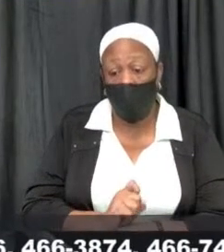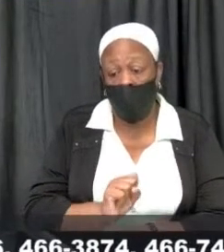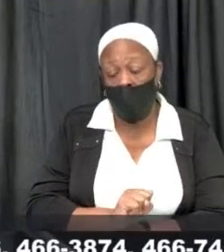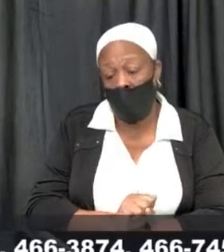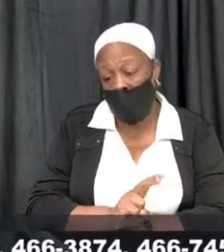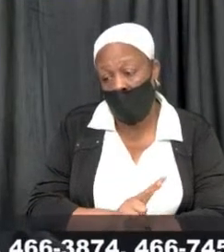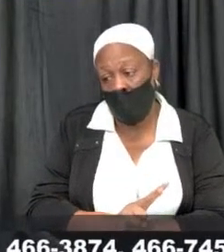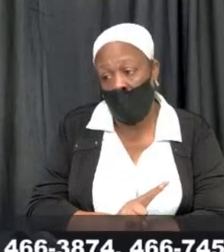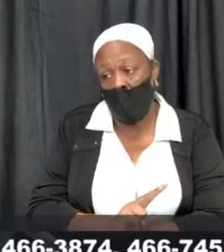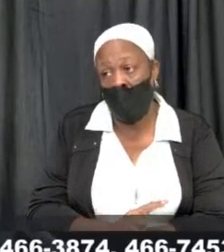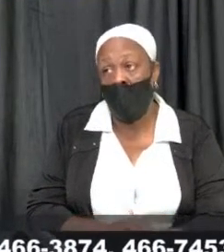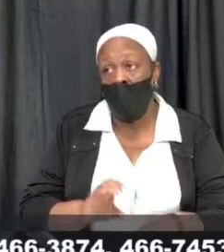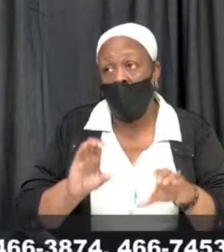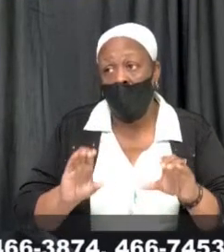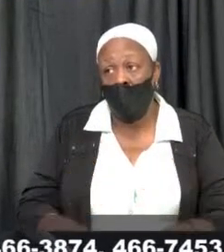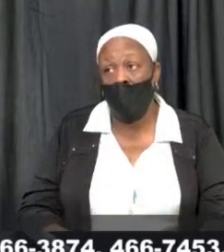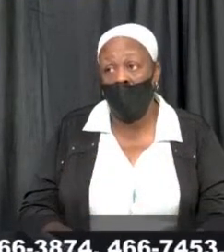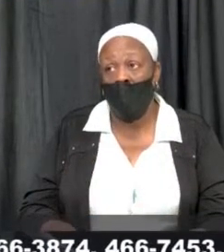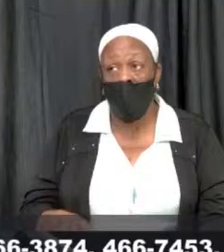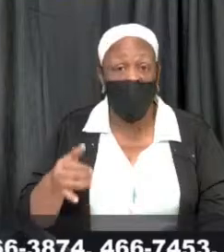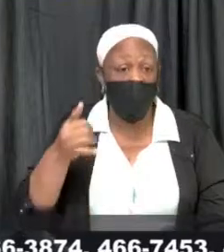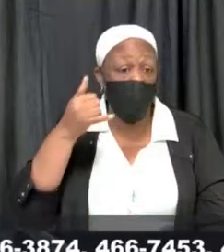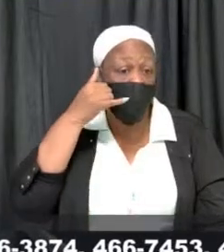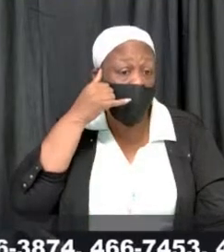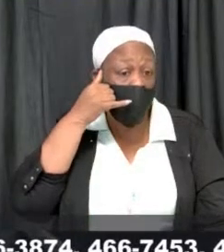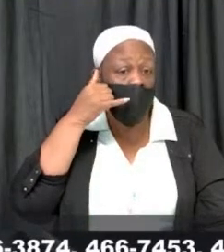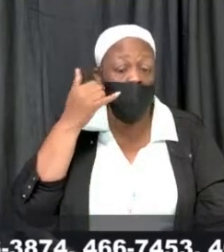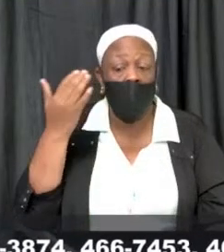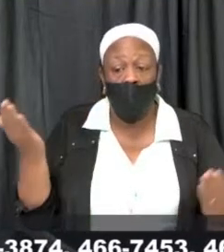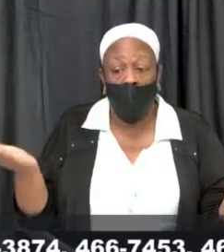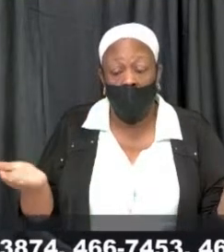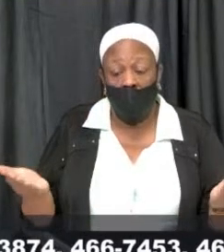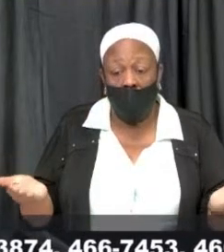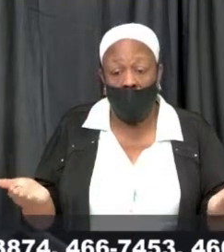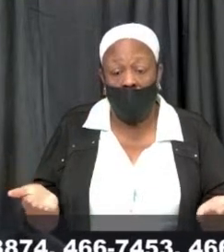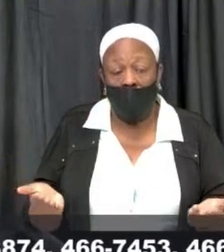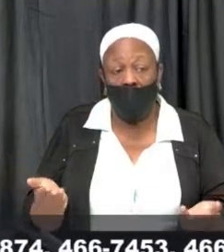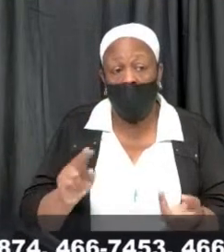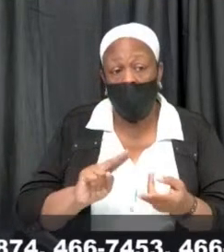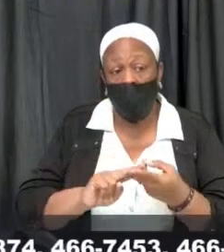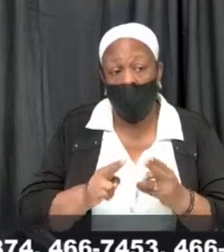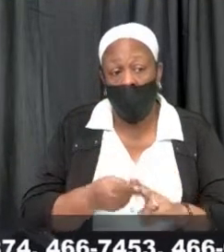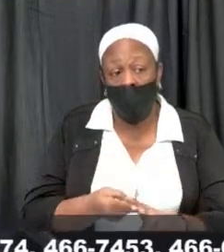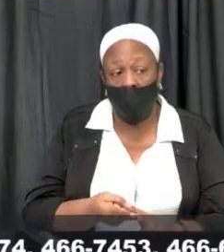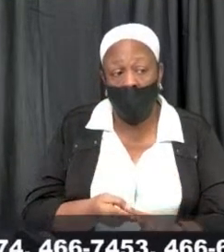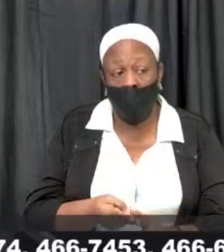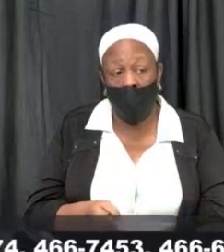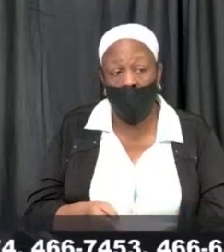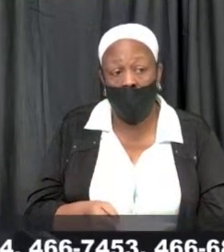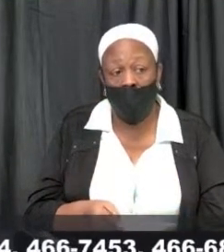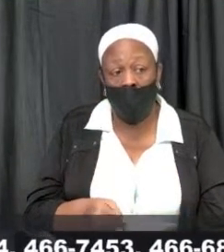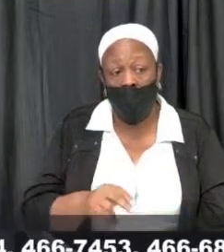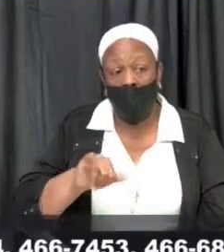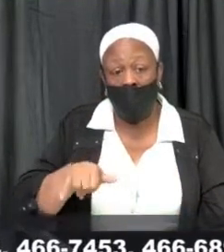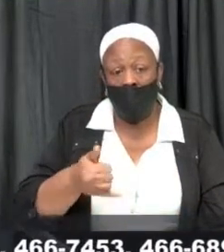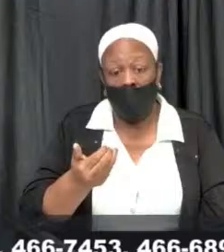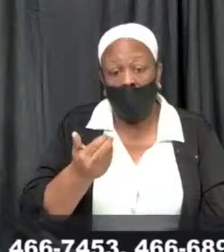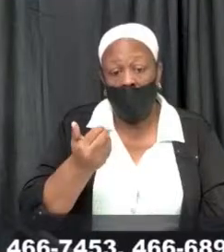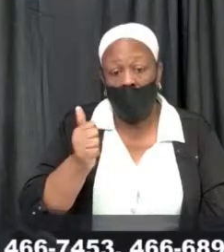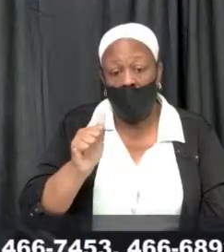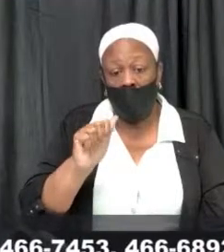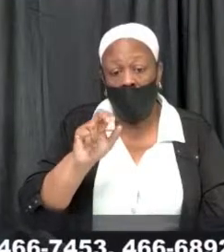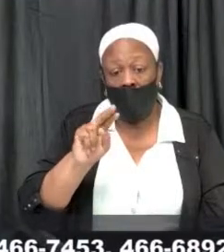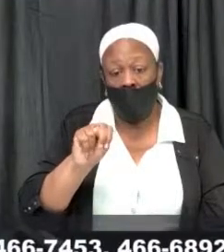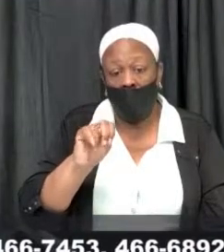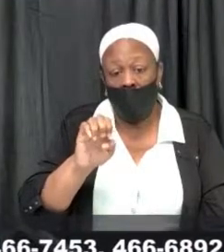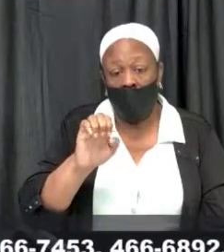Grenadines, that they can call NEMO or contact Ms. Janelle Lewis, Permanent Secretary within the